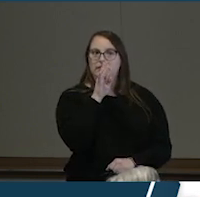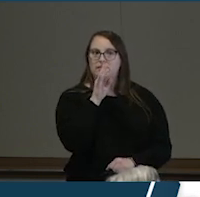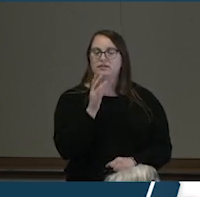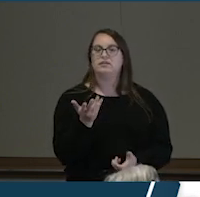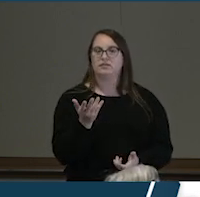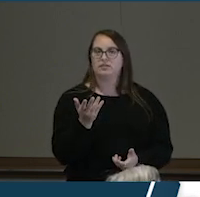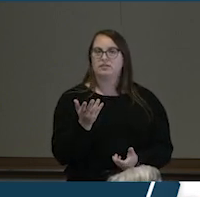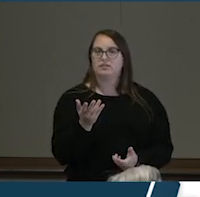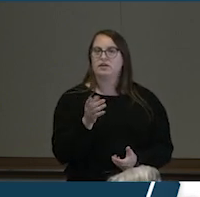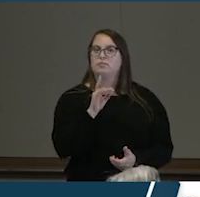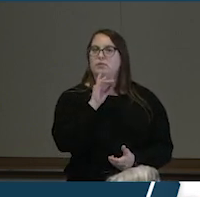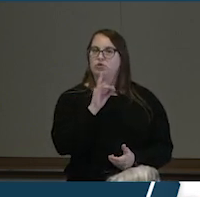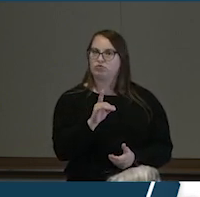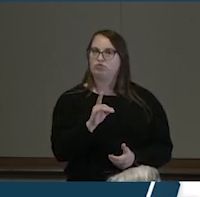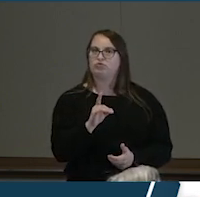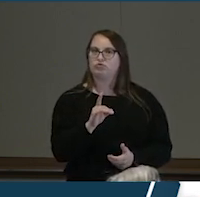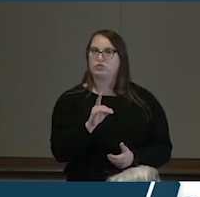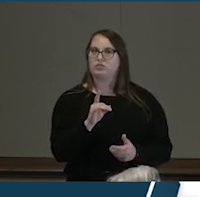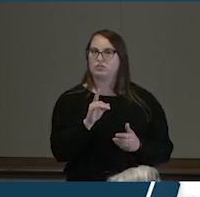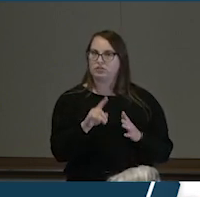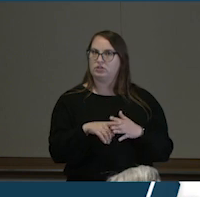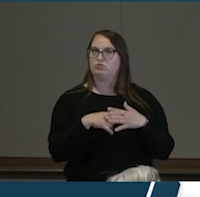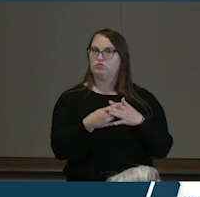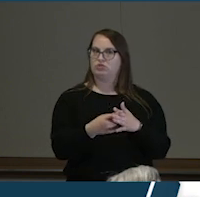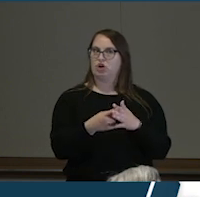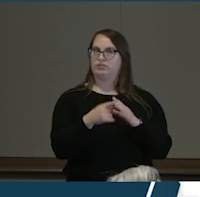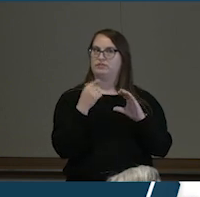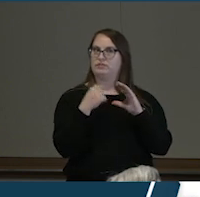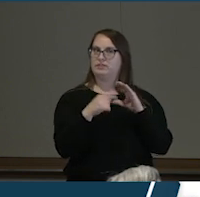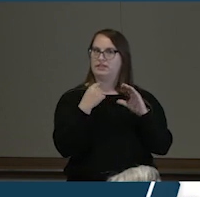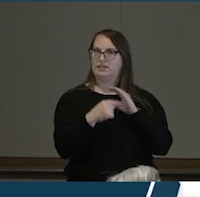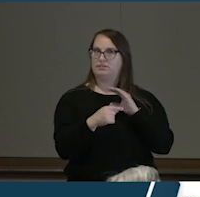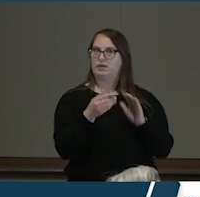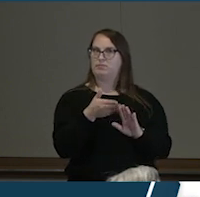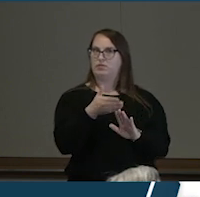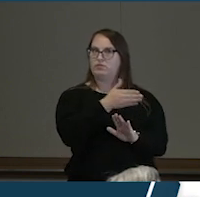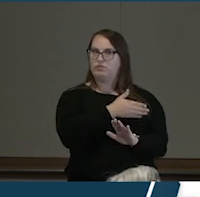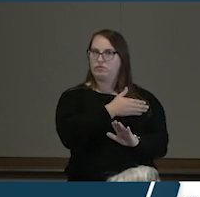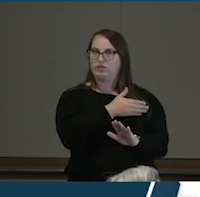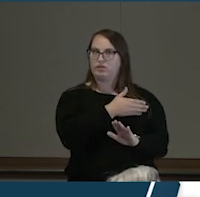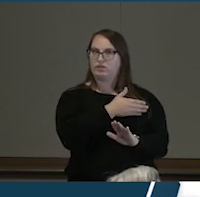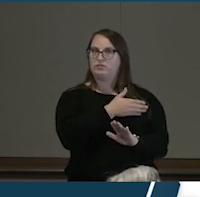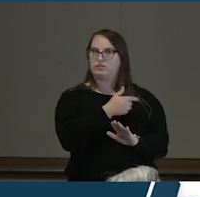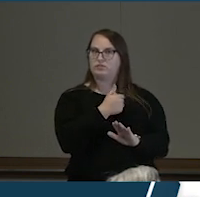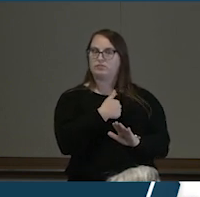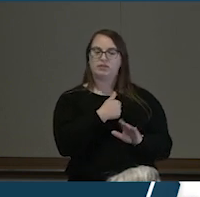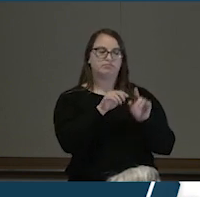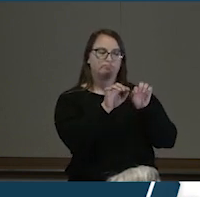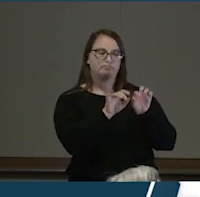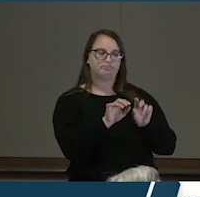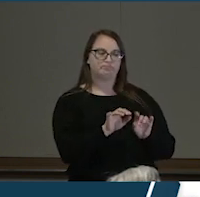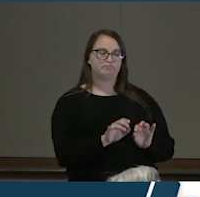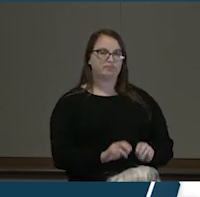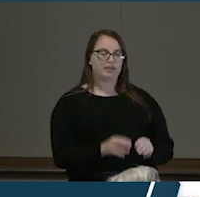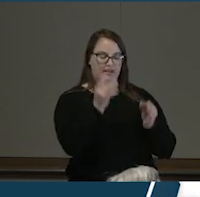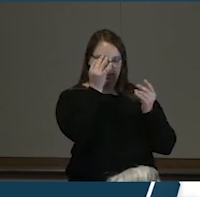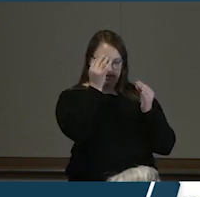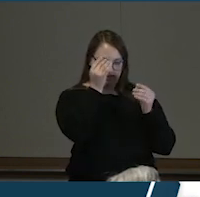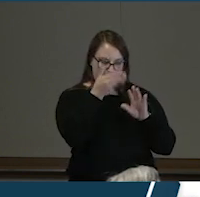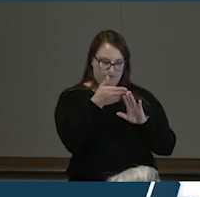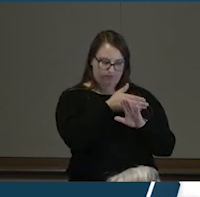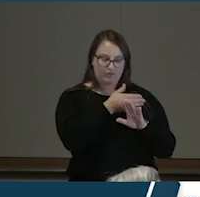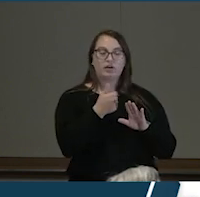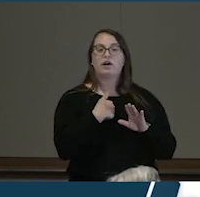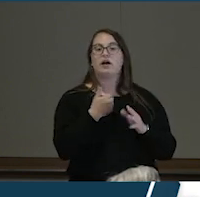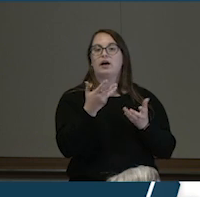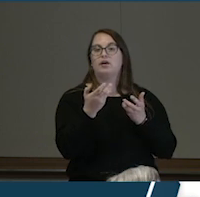you, make sure that you send an email in advance. These are the things I'm really concerned about. Just in case I don't get to them all, I just want you to know in advance, these are